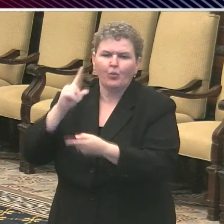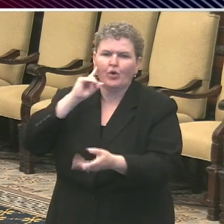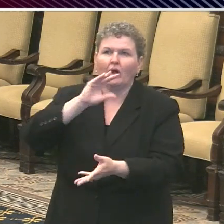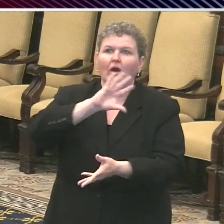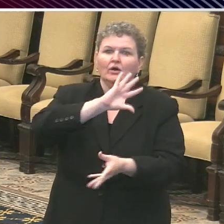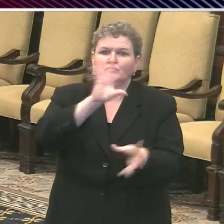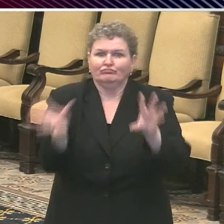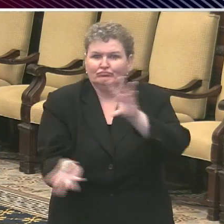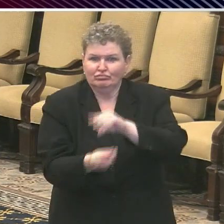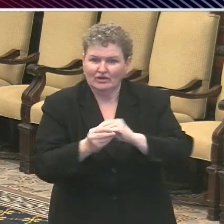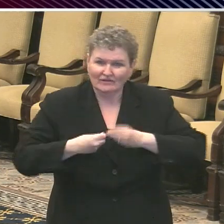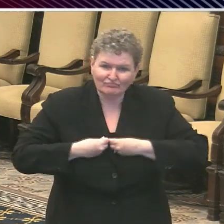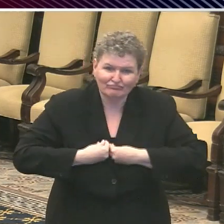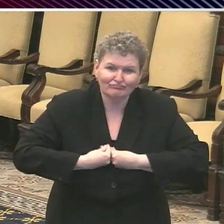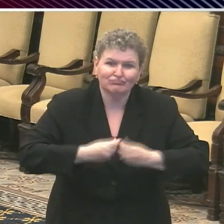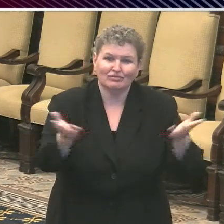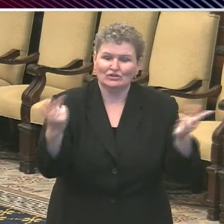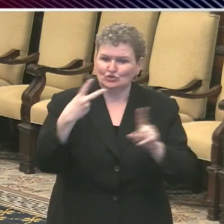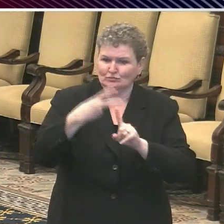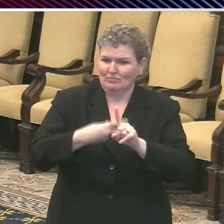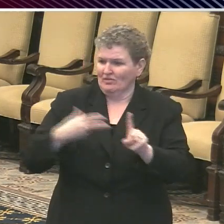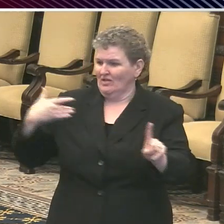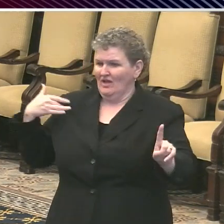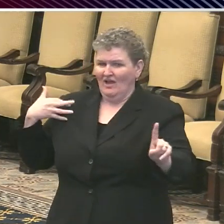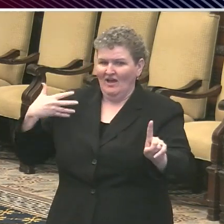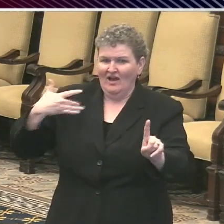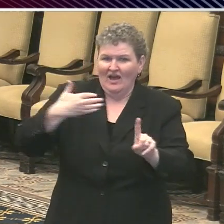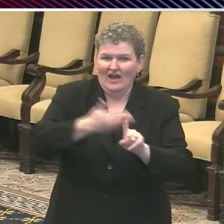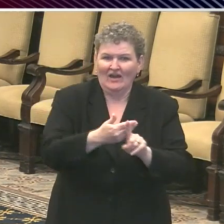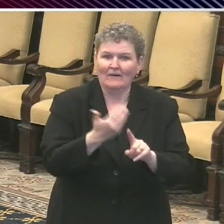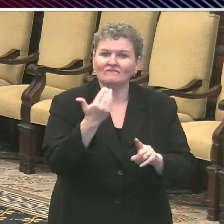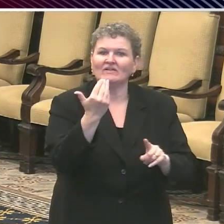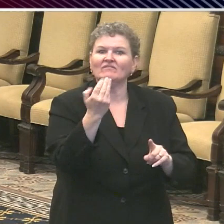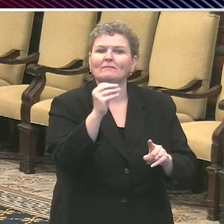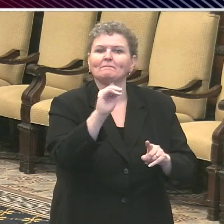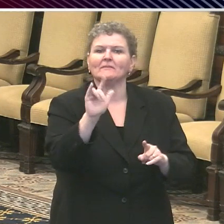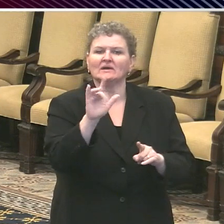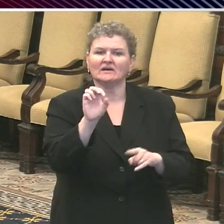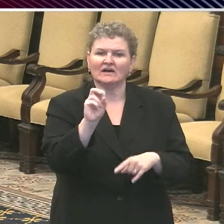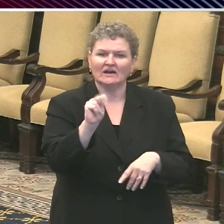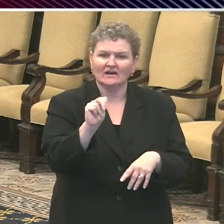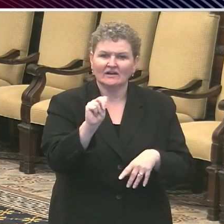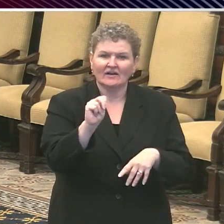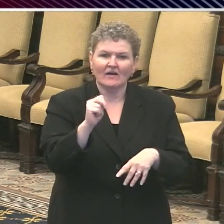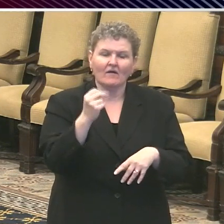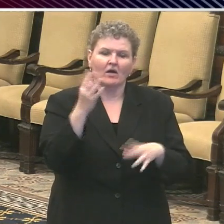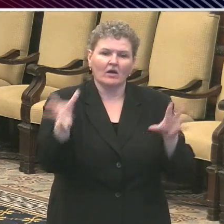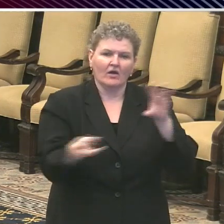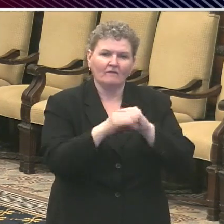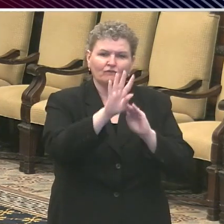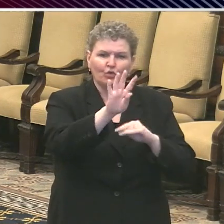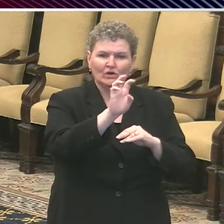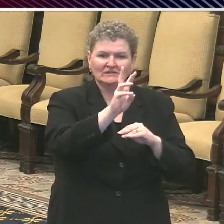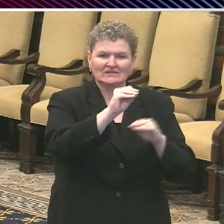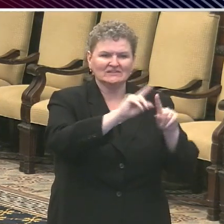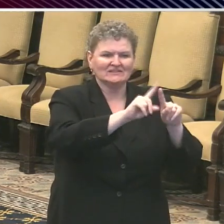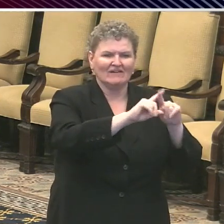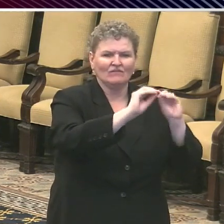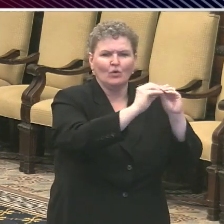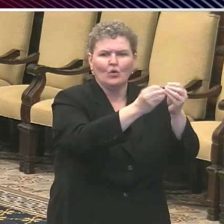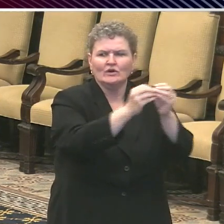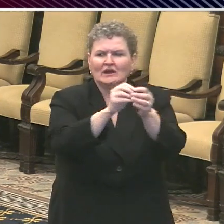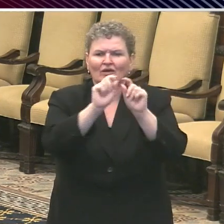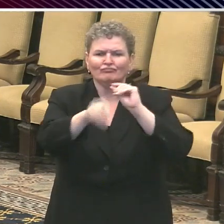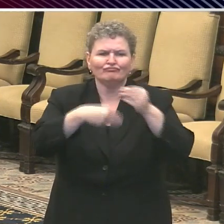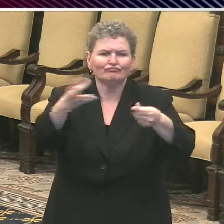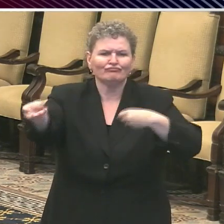started only 2 months ago to $15 million, granted to 468 organizations. This effort has been a tremendous success, and